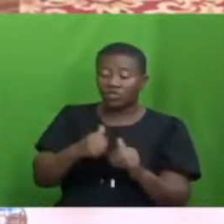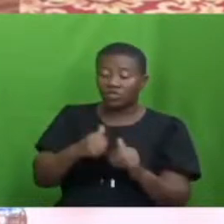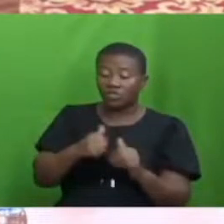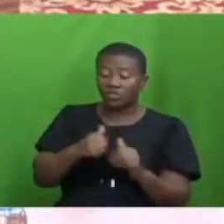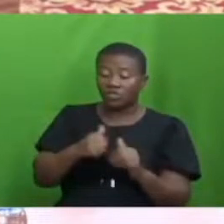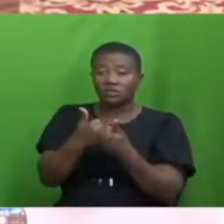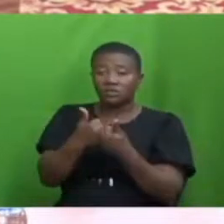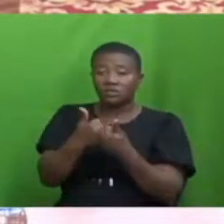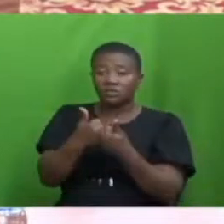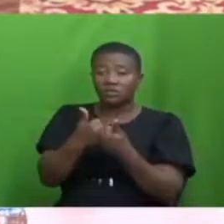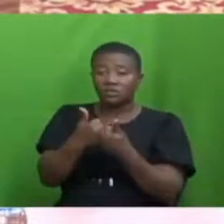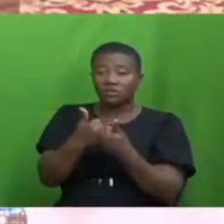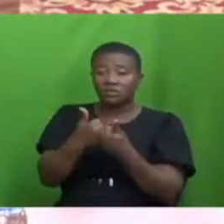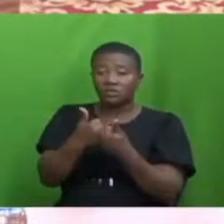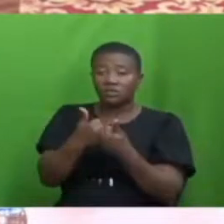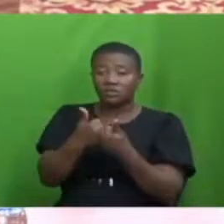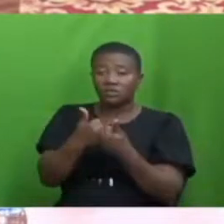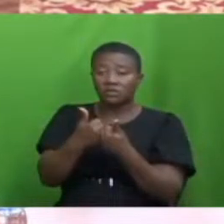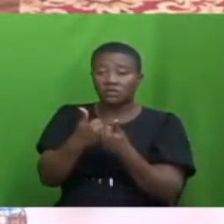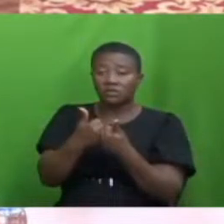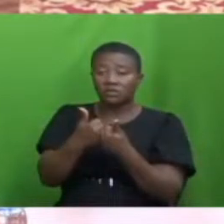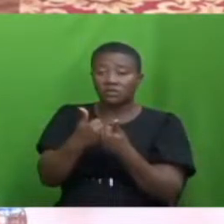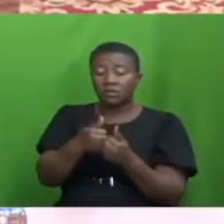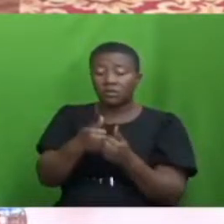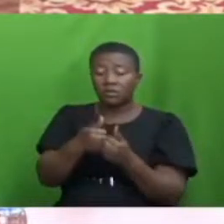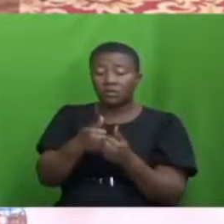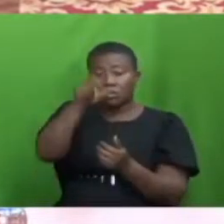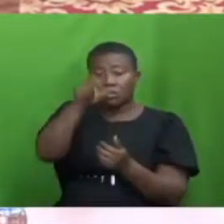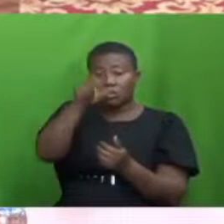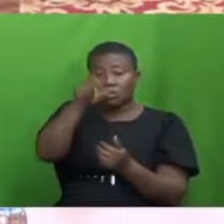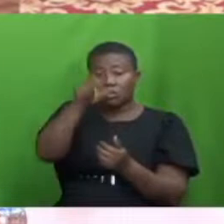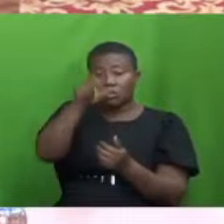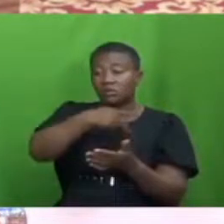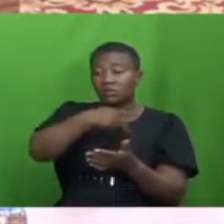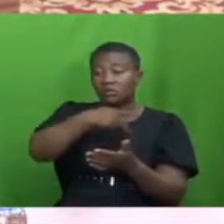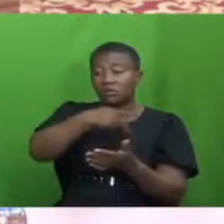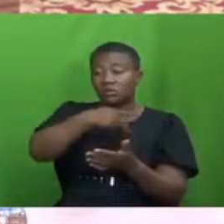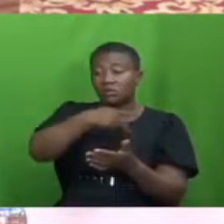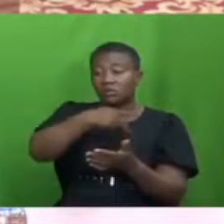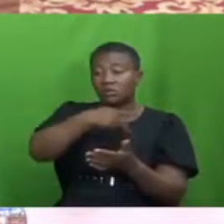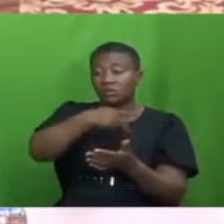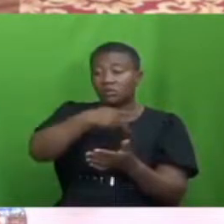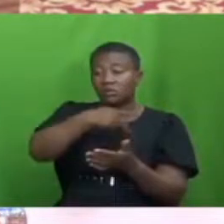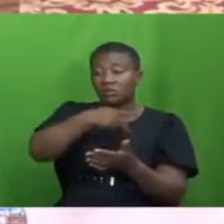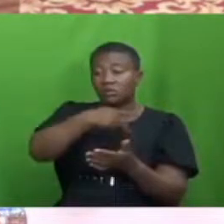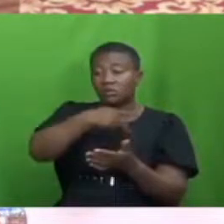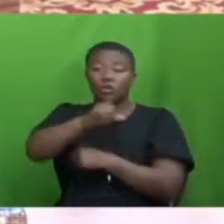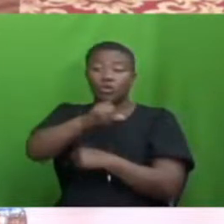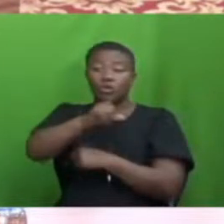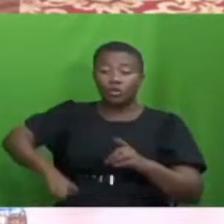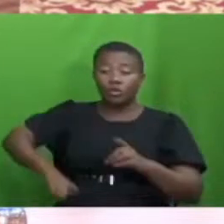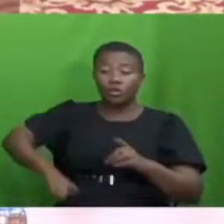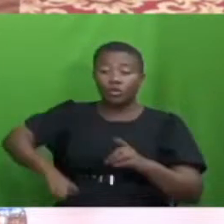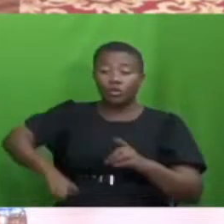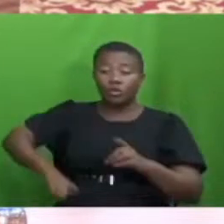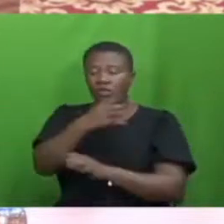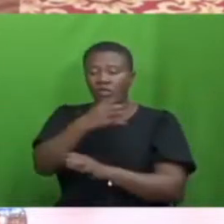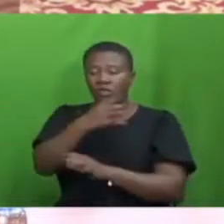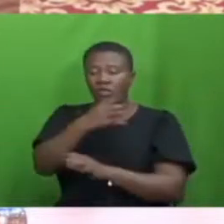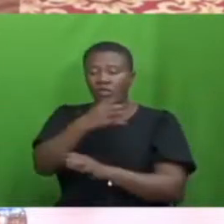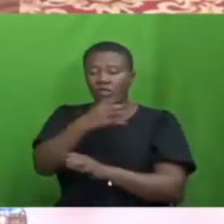Indeed, as the psalmist said in Psalm 118:23, this is the Lord's doing, and it is marvelous in